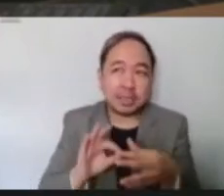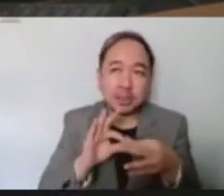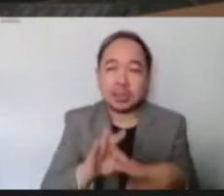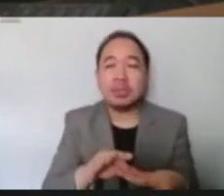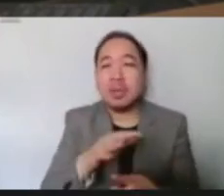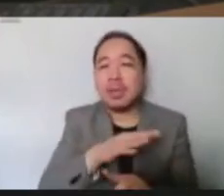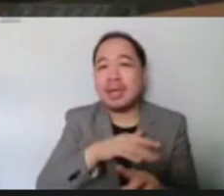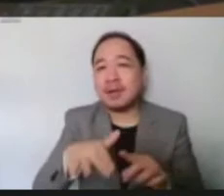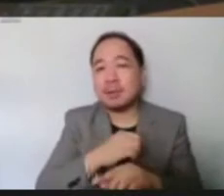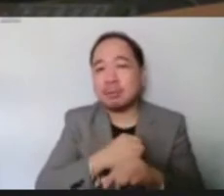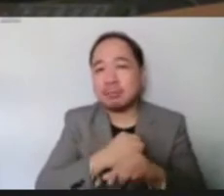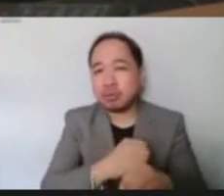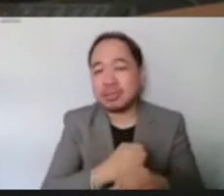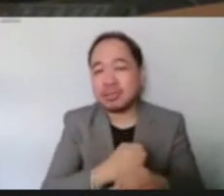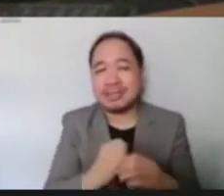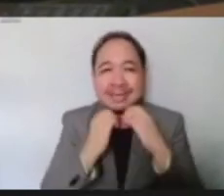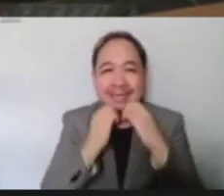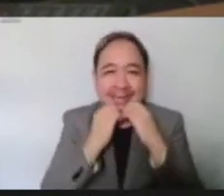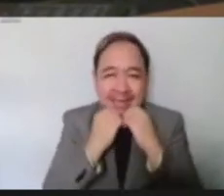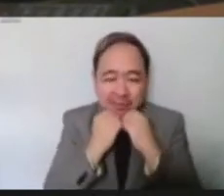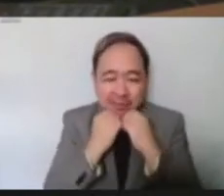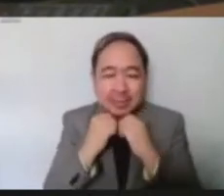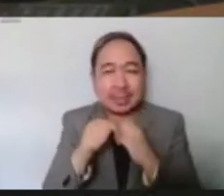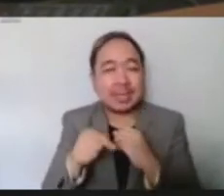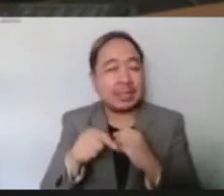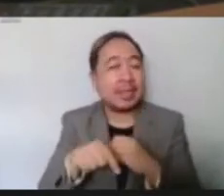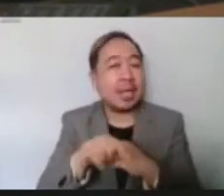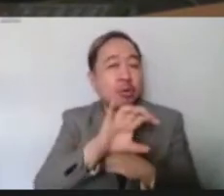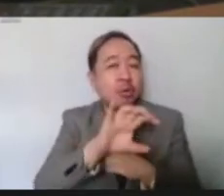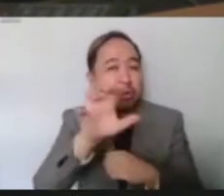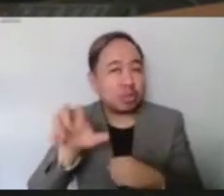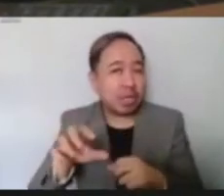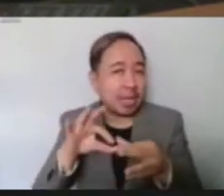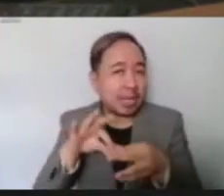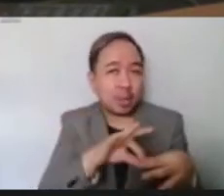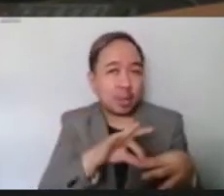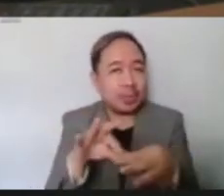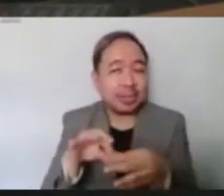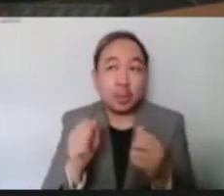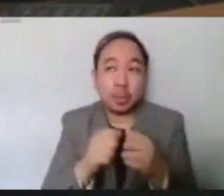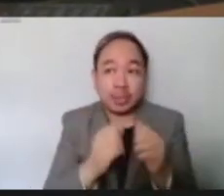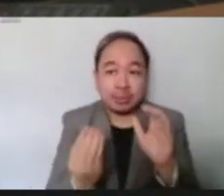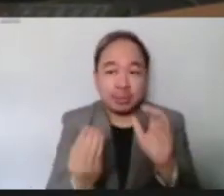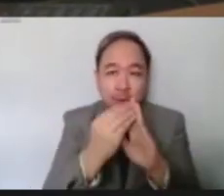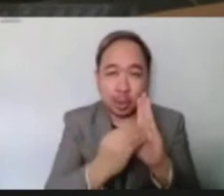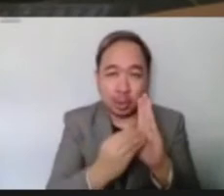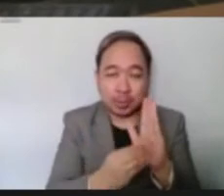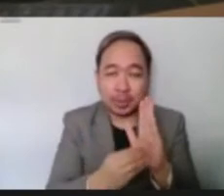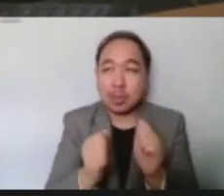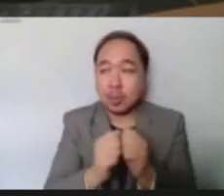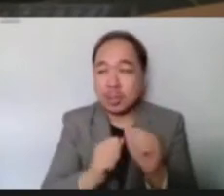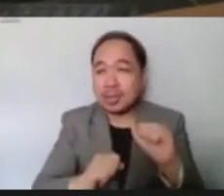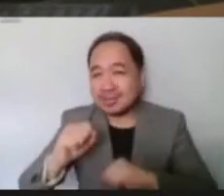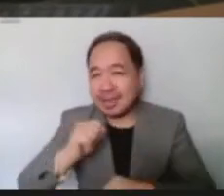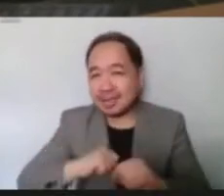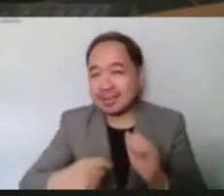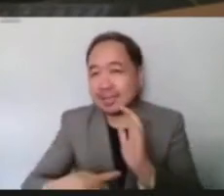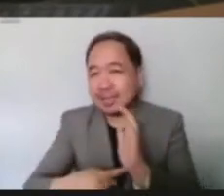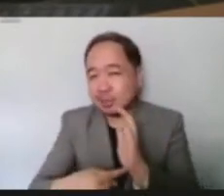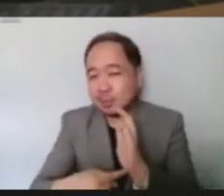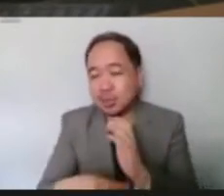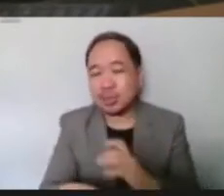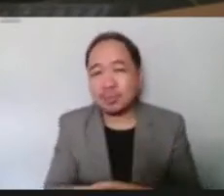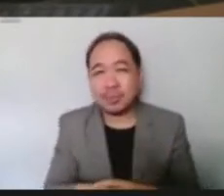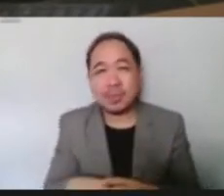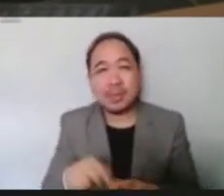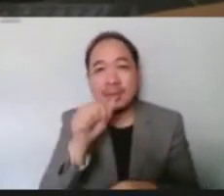and conservation in the regional cooperation and solidarity documents along with scientific knowledge and Technologies Asia Pacific is the home